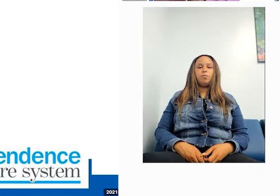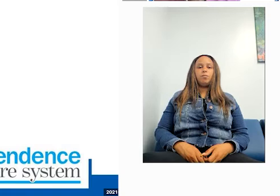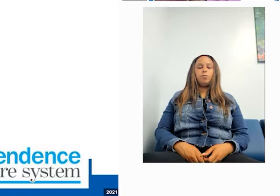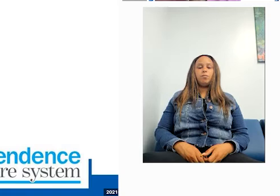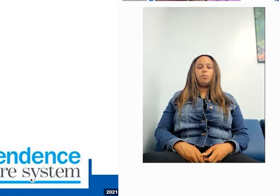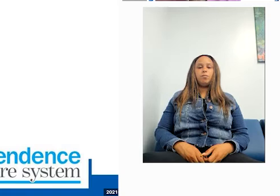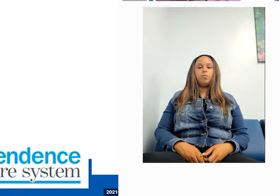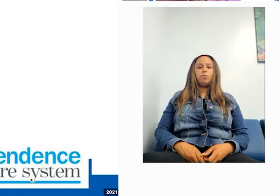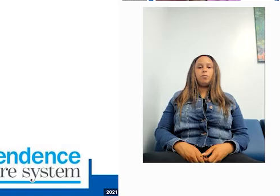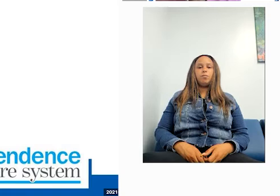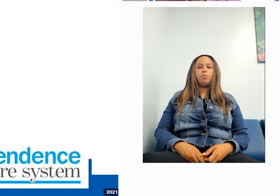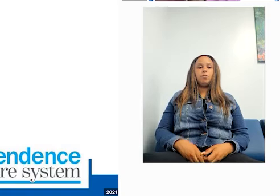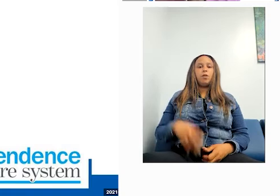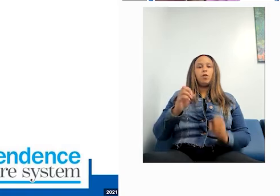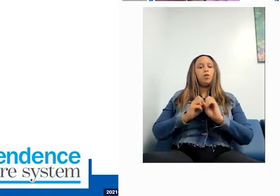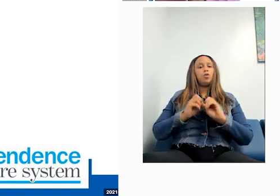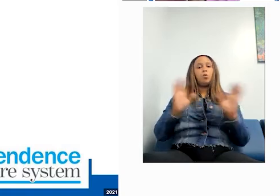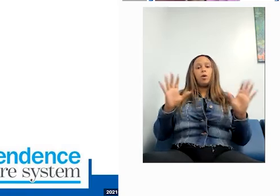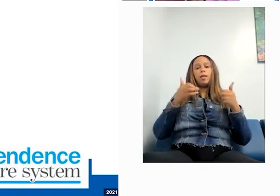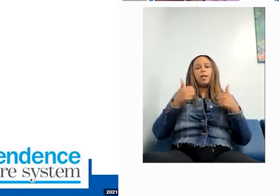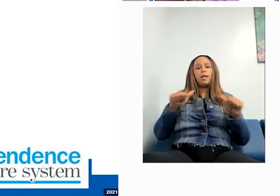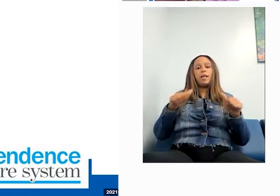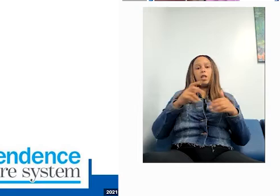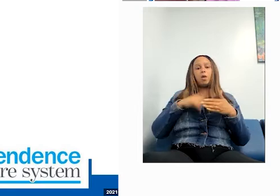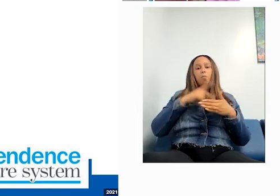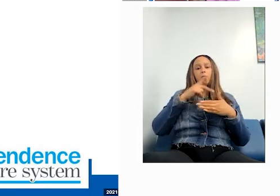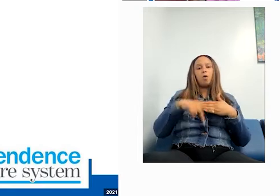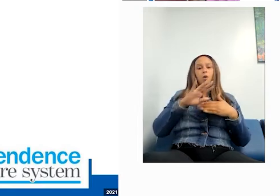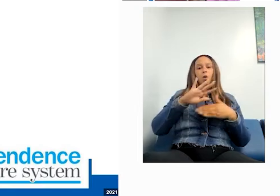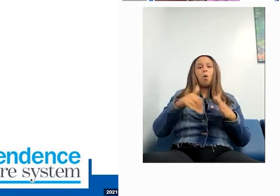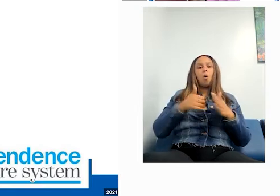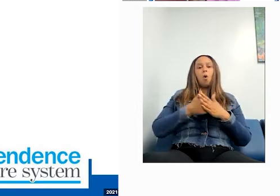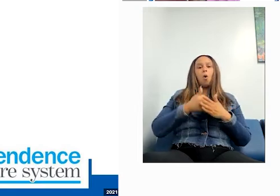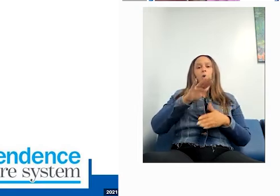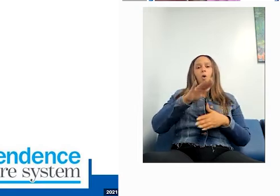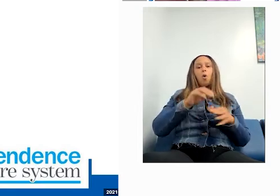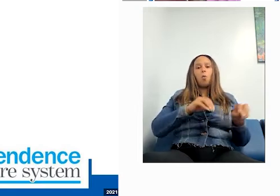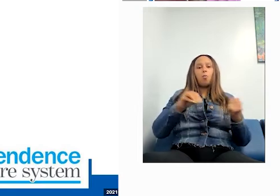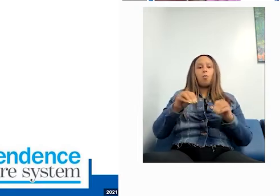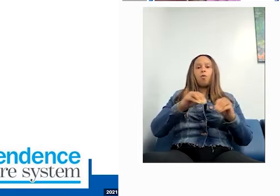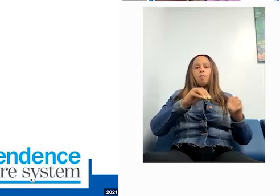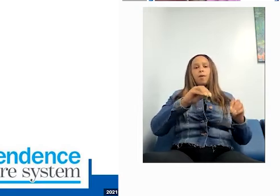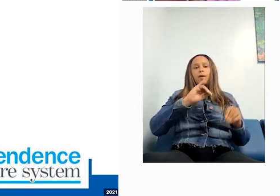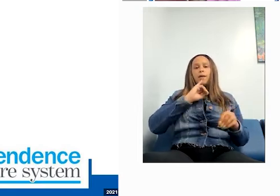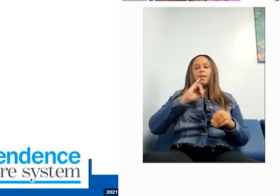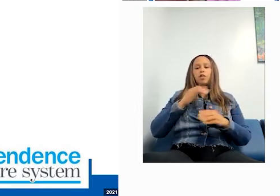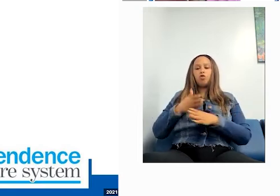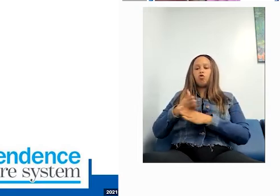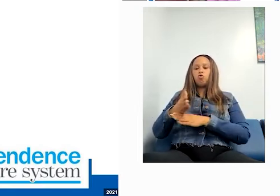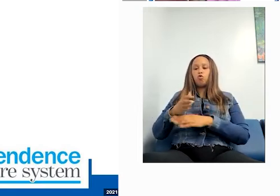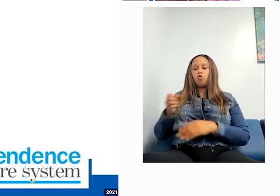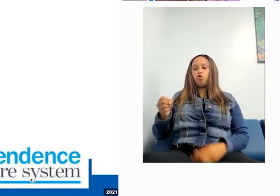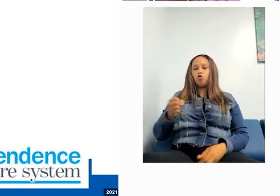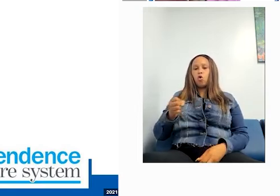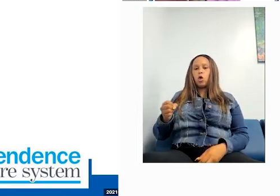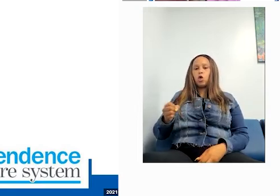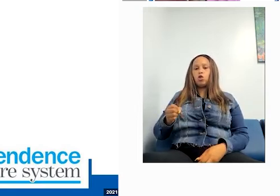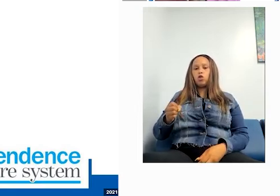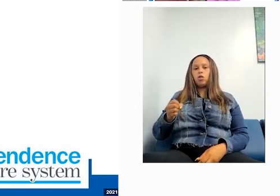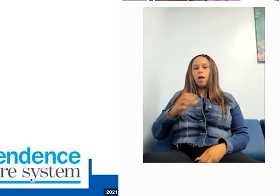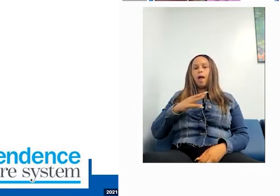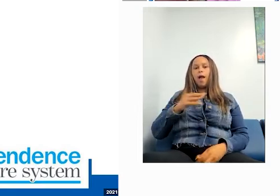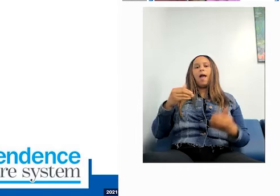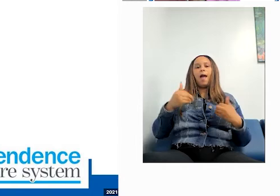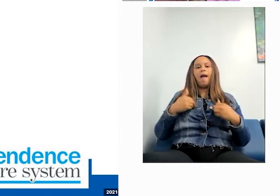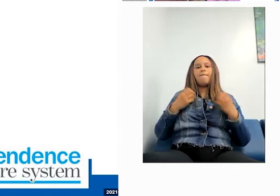So without any programming, all of her movements are going right through the joystick, and she has a lot of trouble